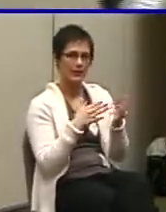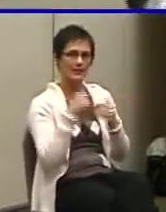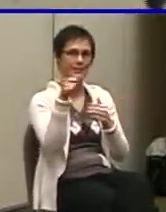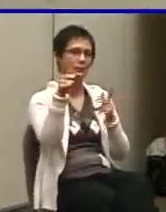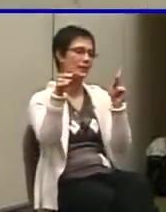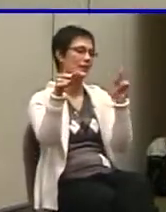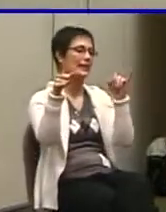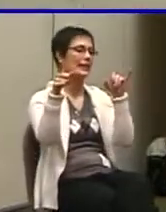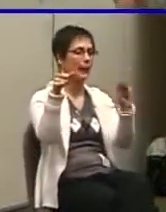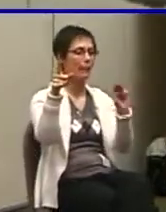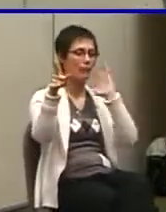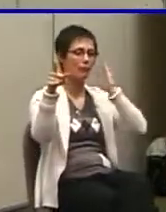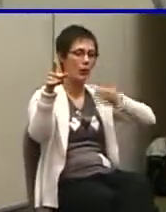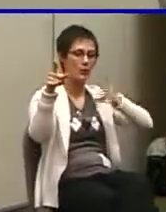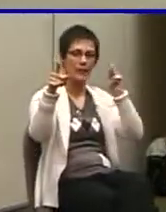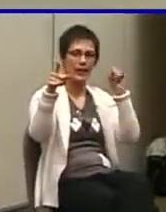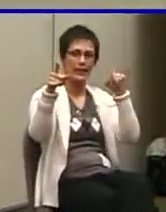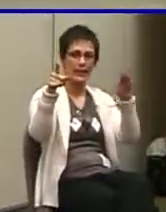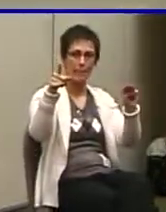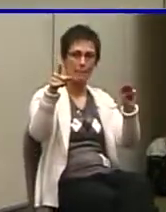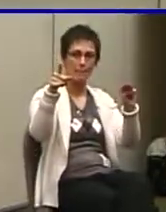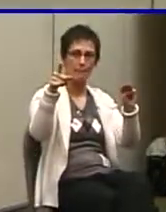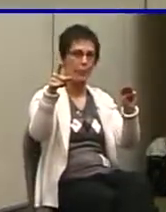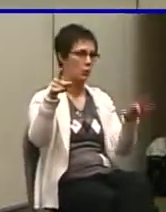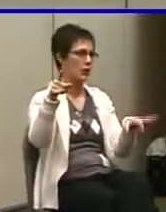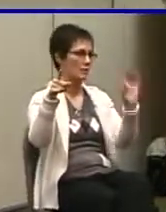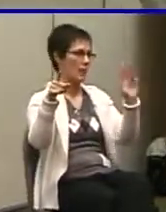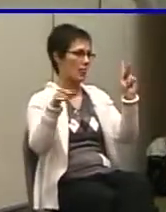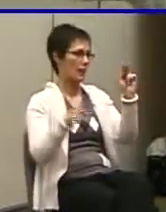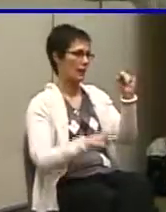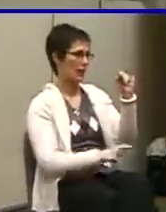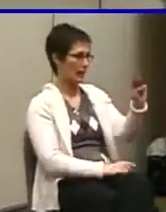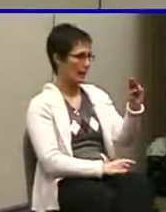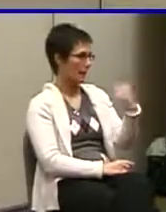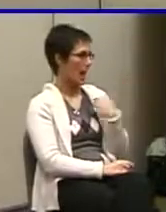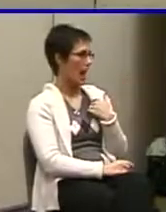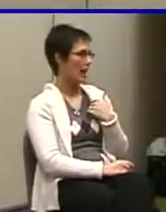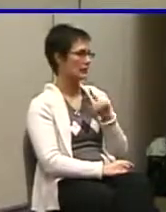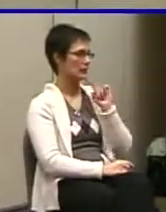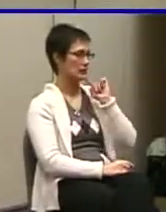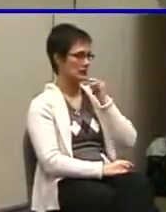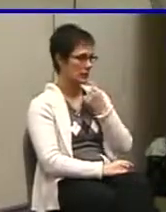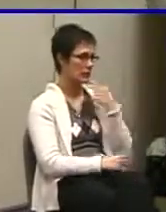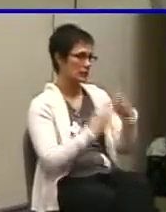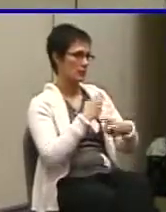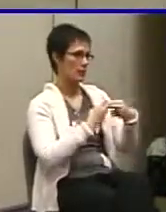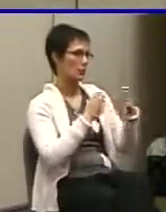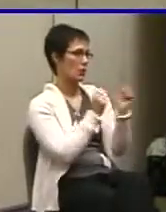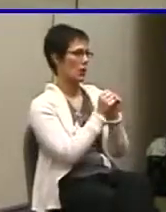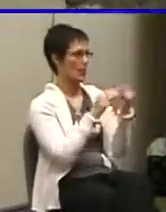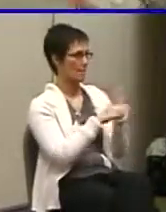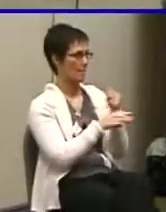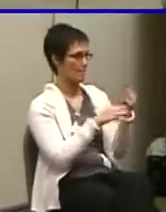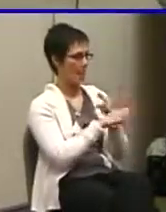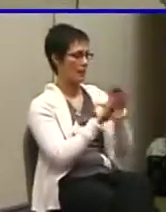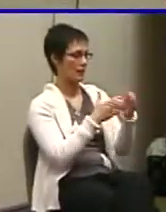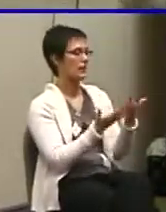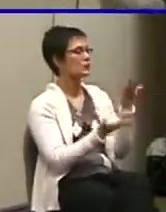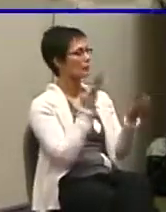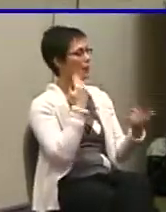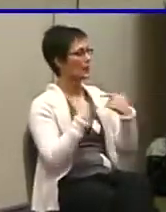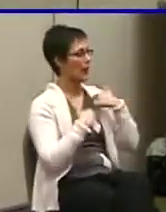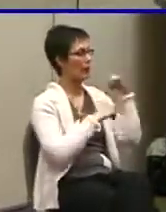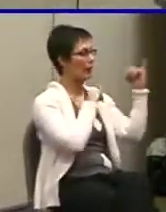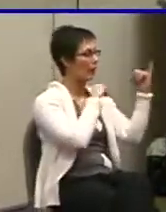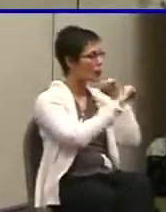Kim over here. When we find that Kim has really significant problems in math class, okay? So I might interview Kim, I